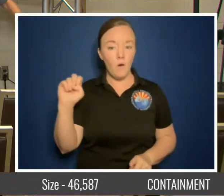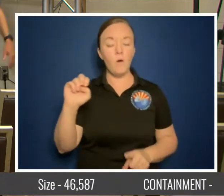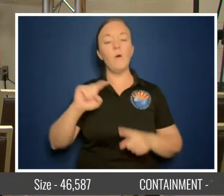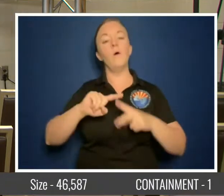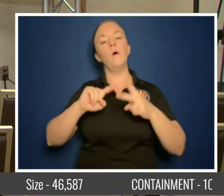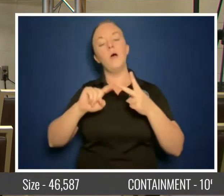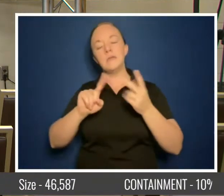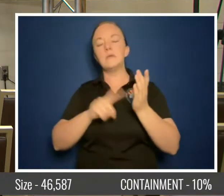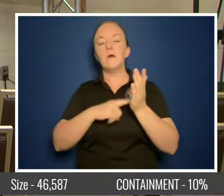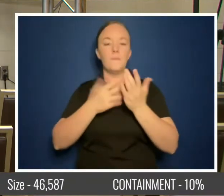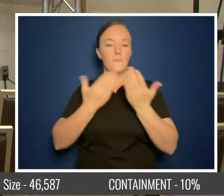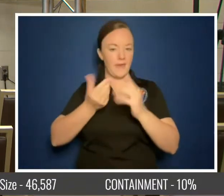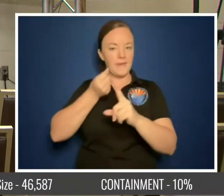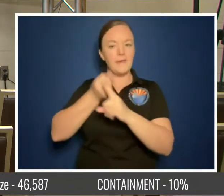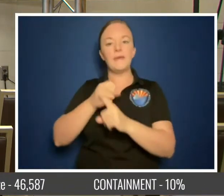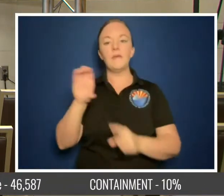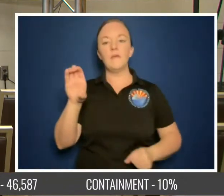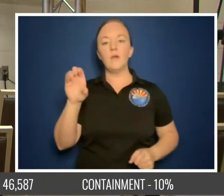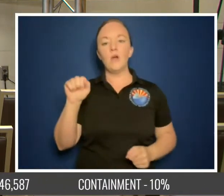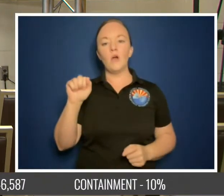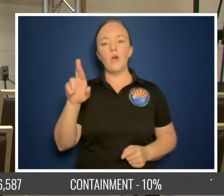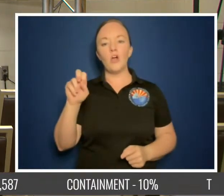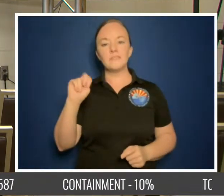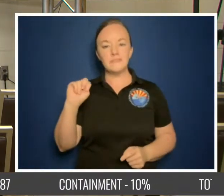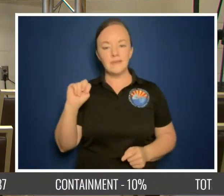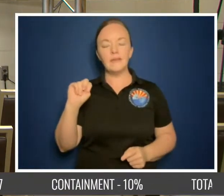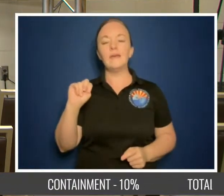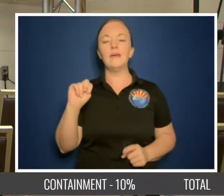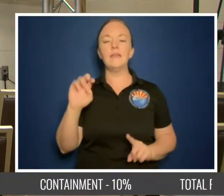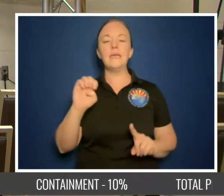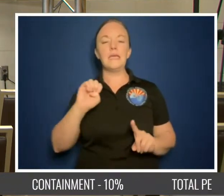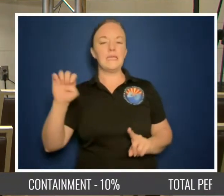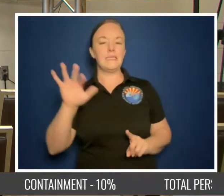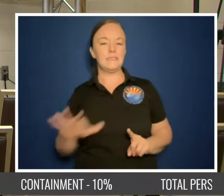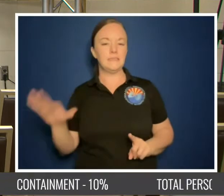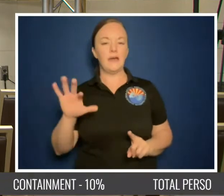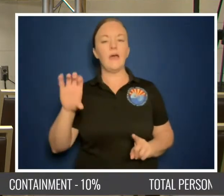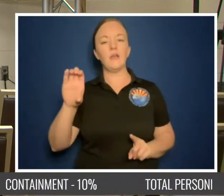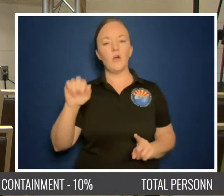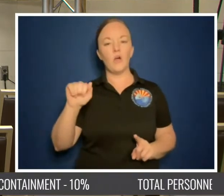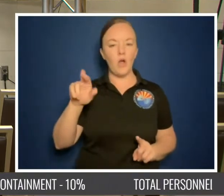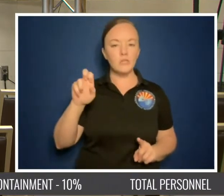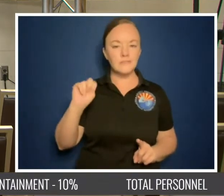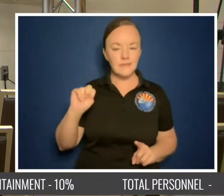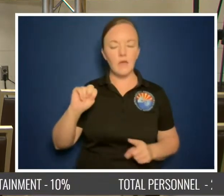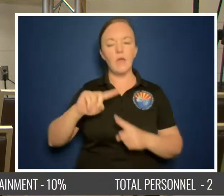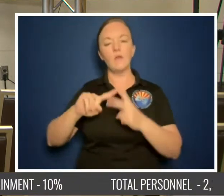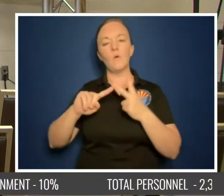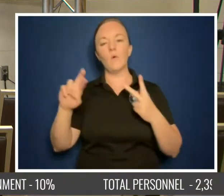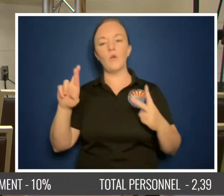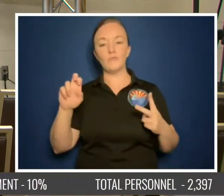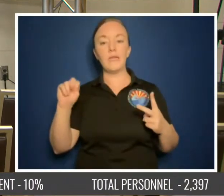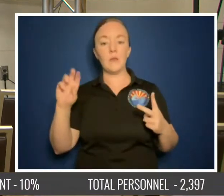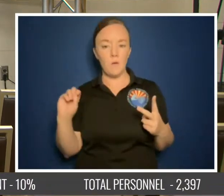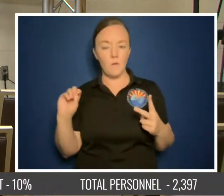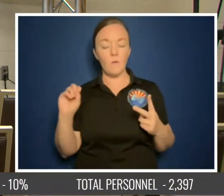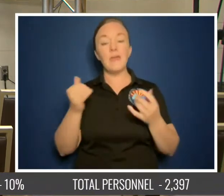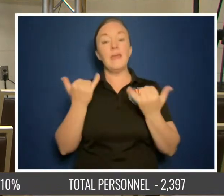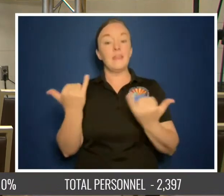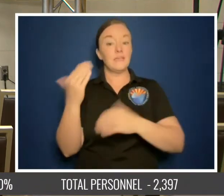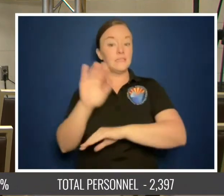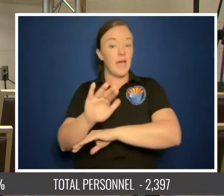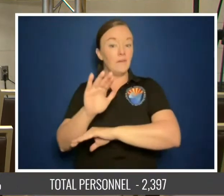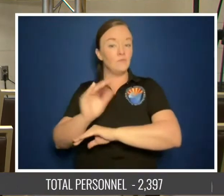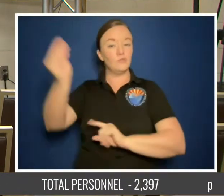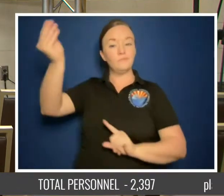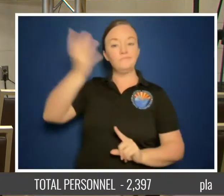the Carson east side areas, Carson and Reno. And I think this afternoon I was getting tweets